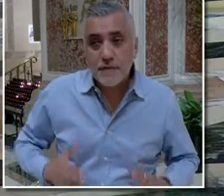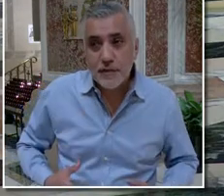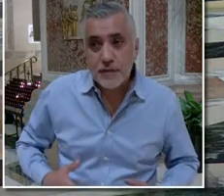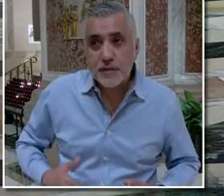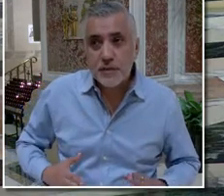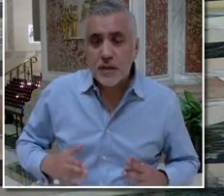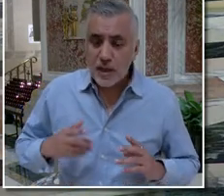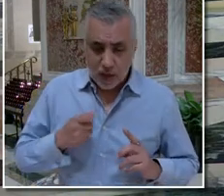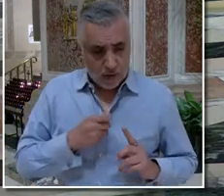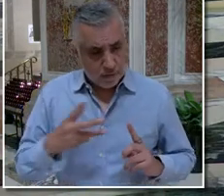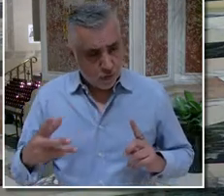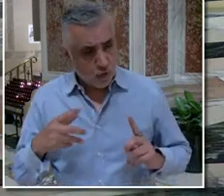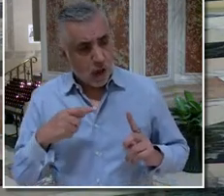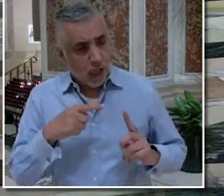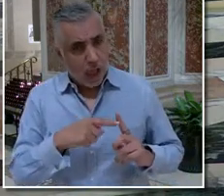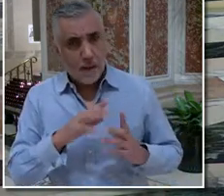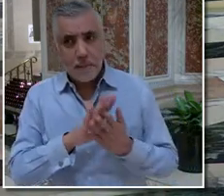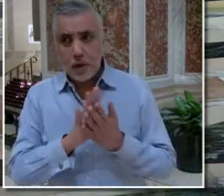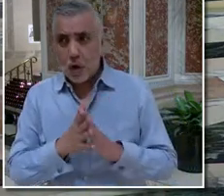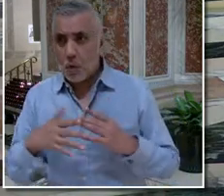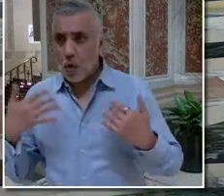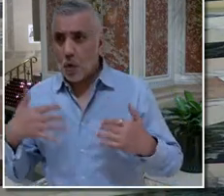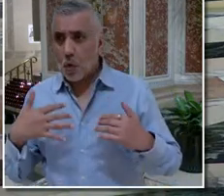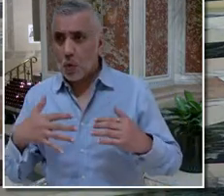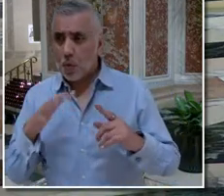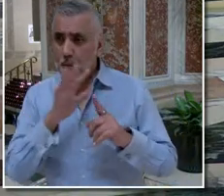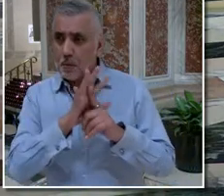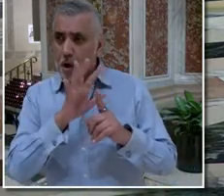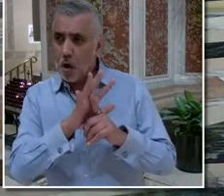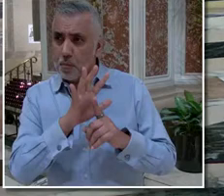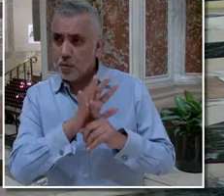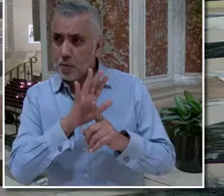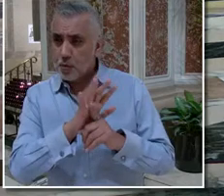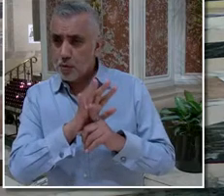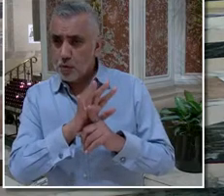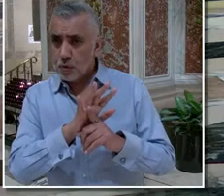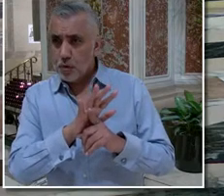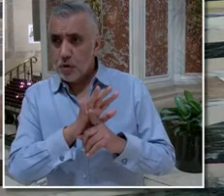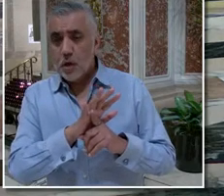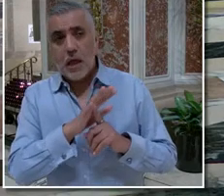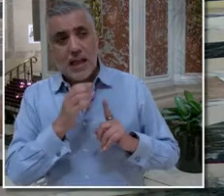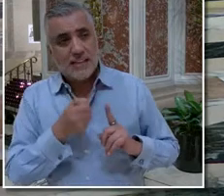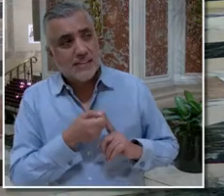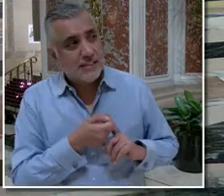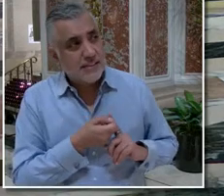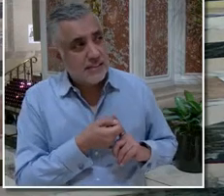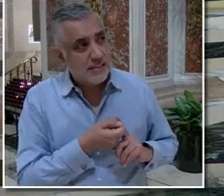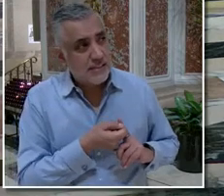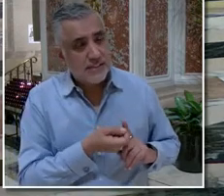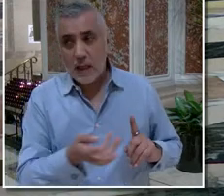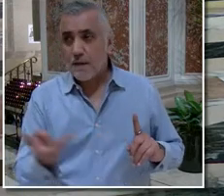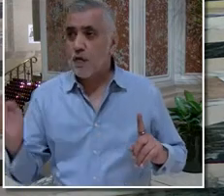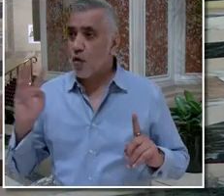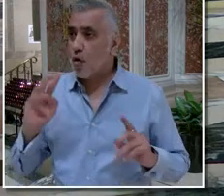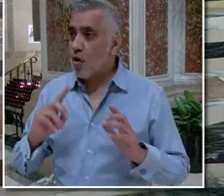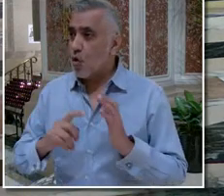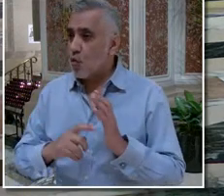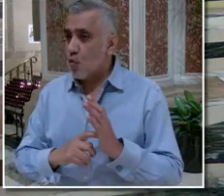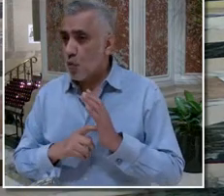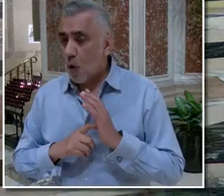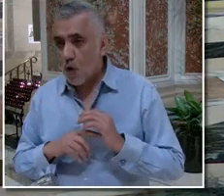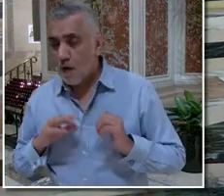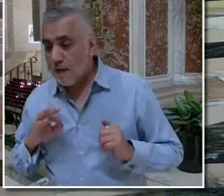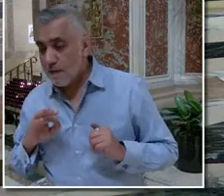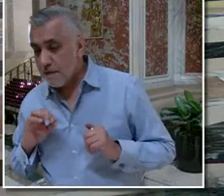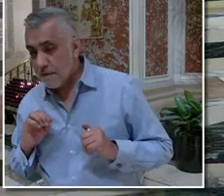have even become media stars in their own right, and several have acquired many fans who want